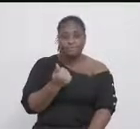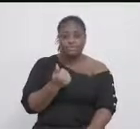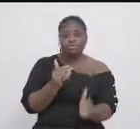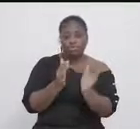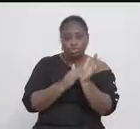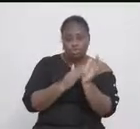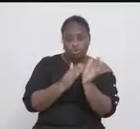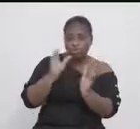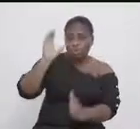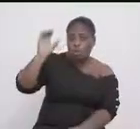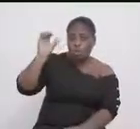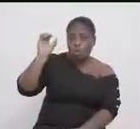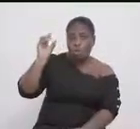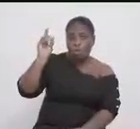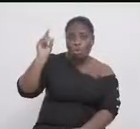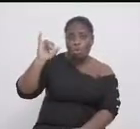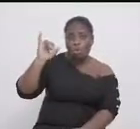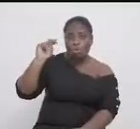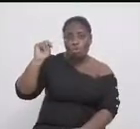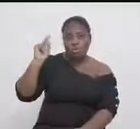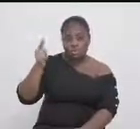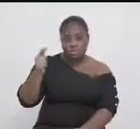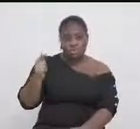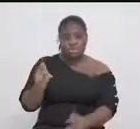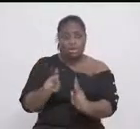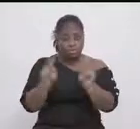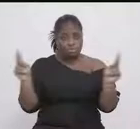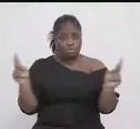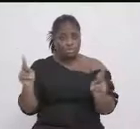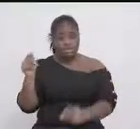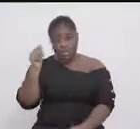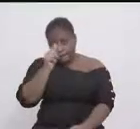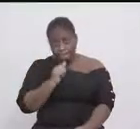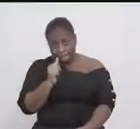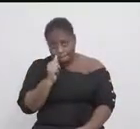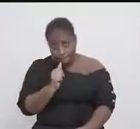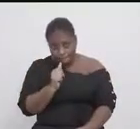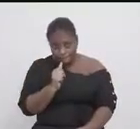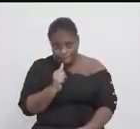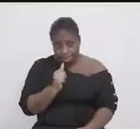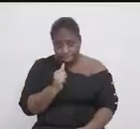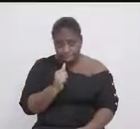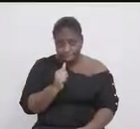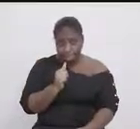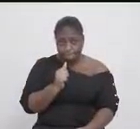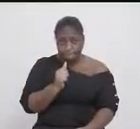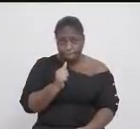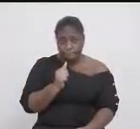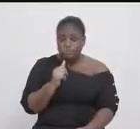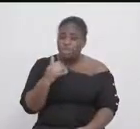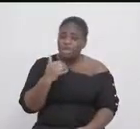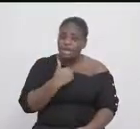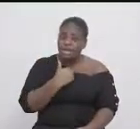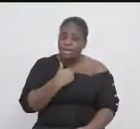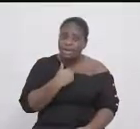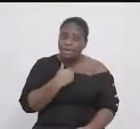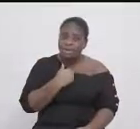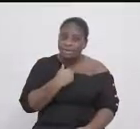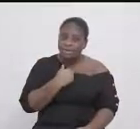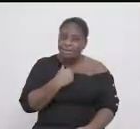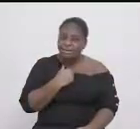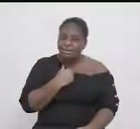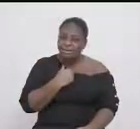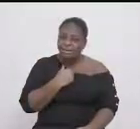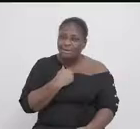the private coding sessions and the one open to the public. We actually, we have partnerships with